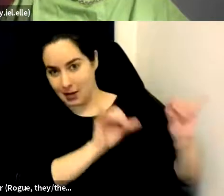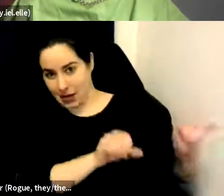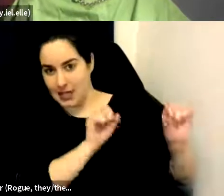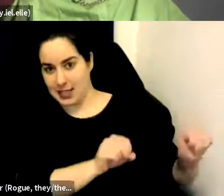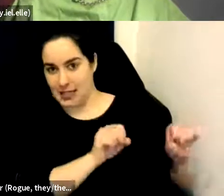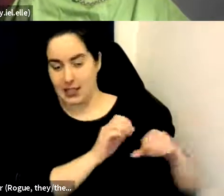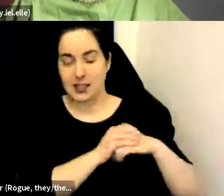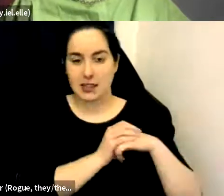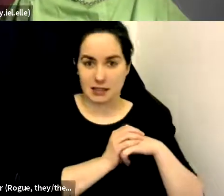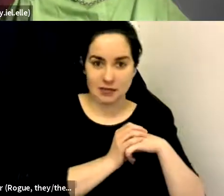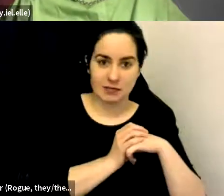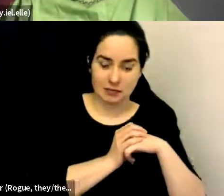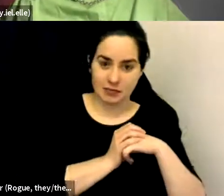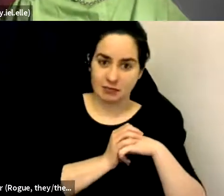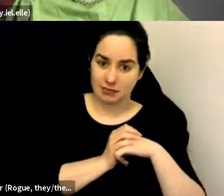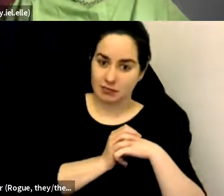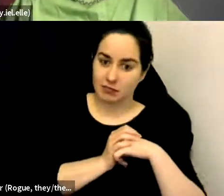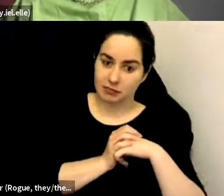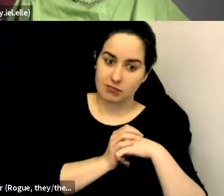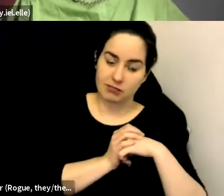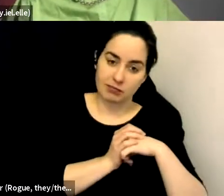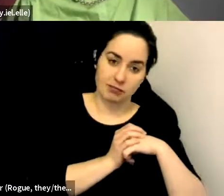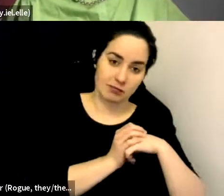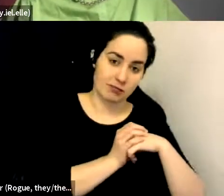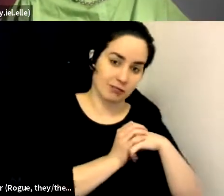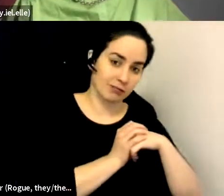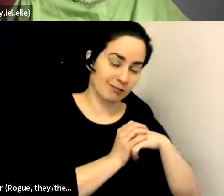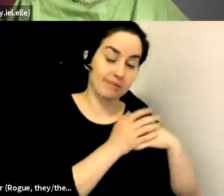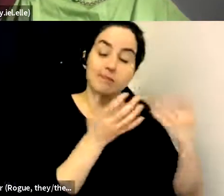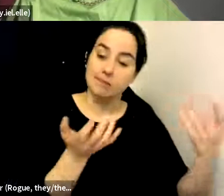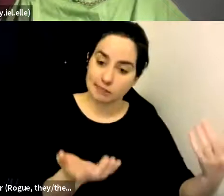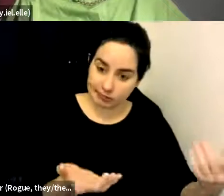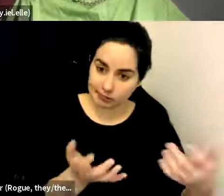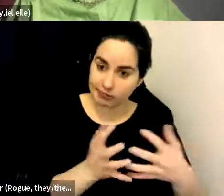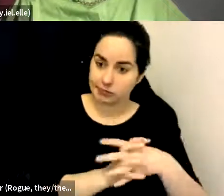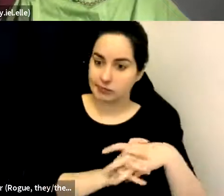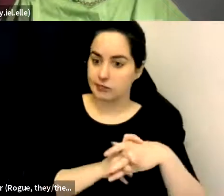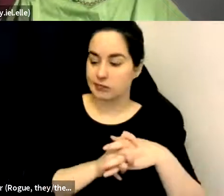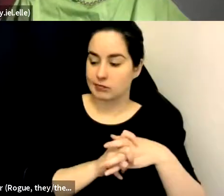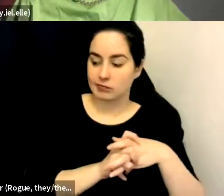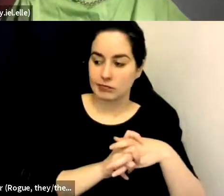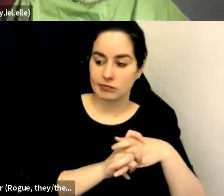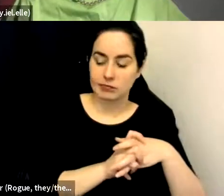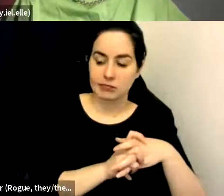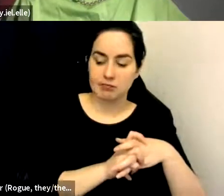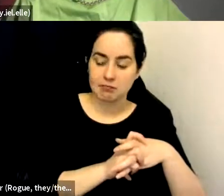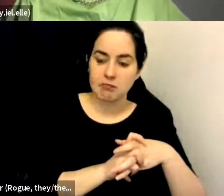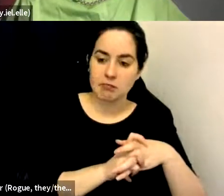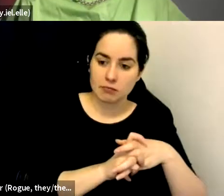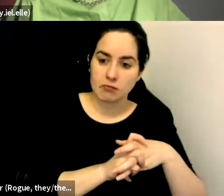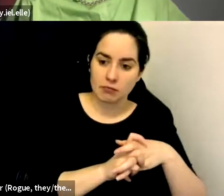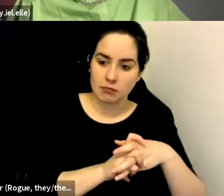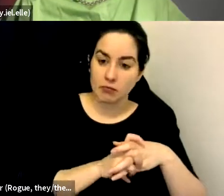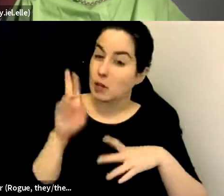representation in those aspects. But I do think that, you know, there's been a shift